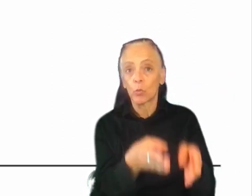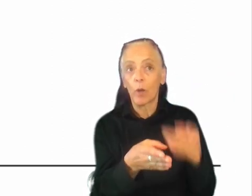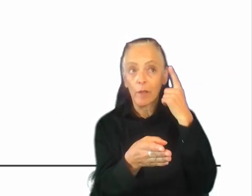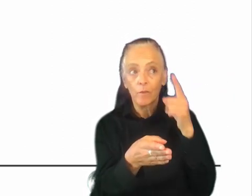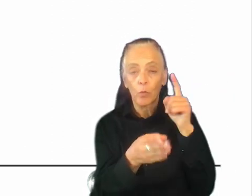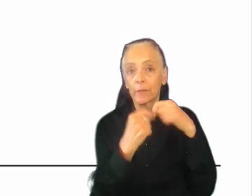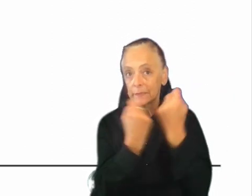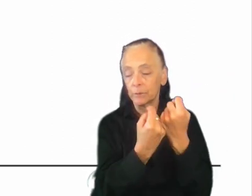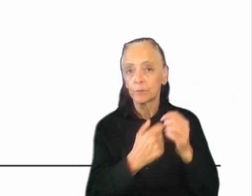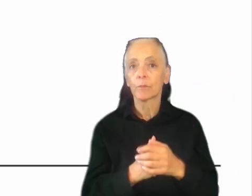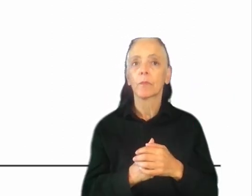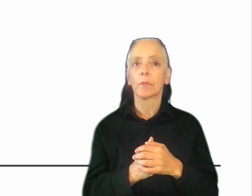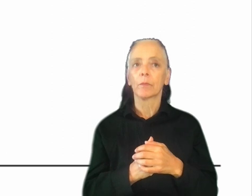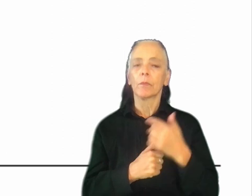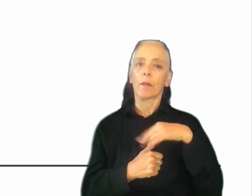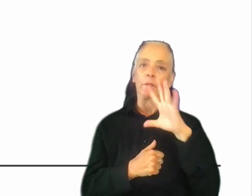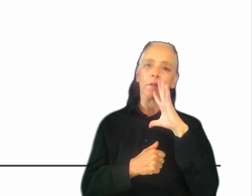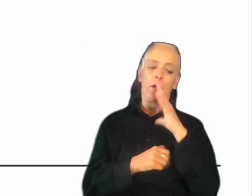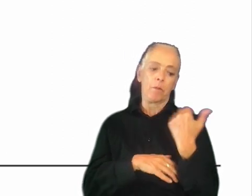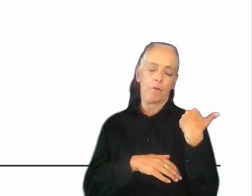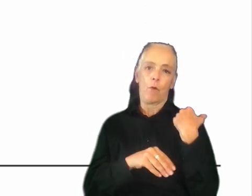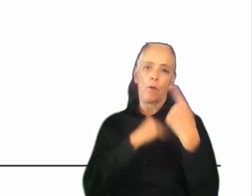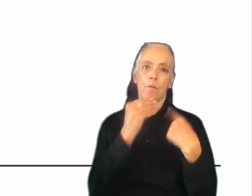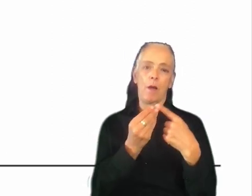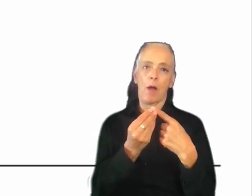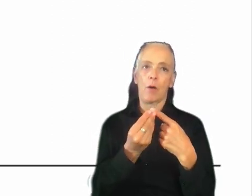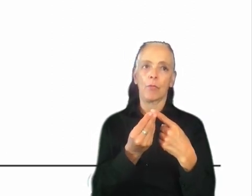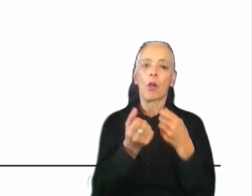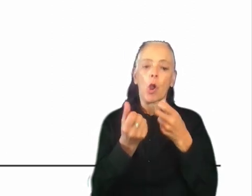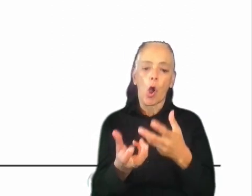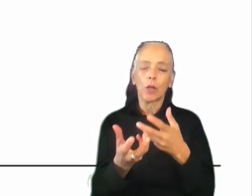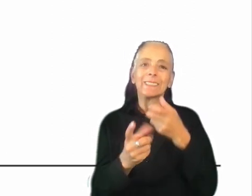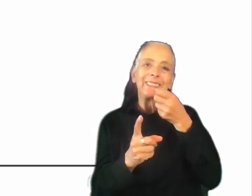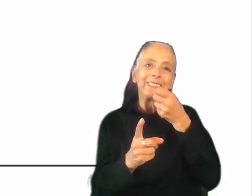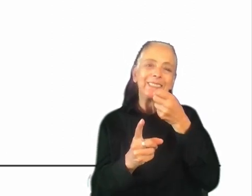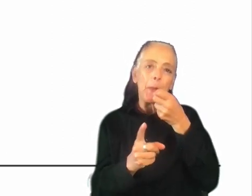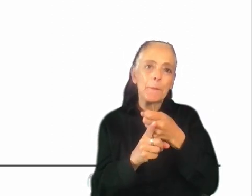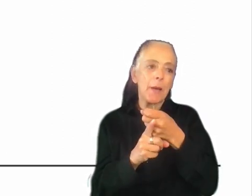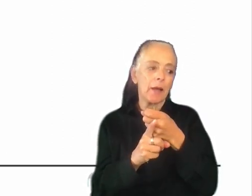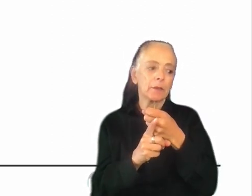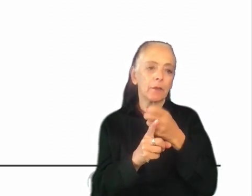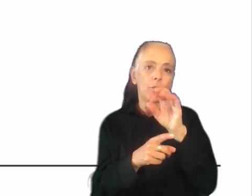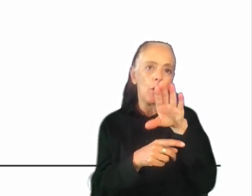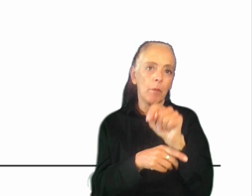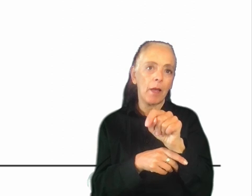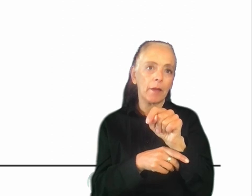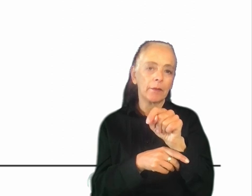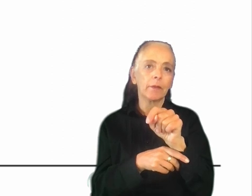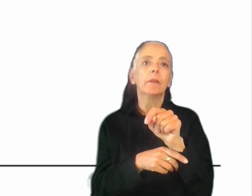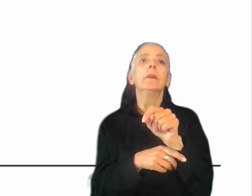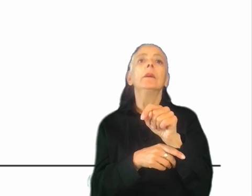teams i've talked many times before about the cause impact formats for describing usability issues the